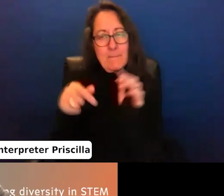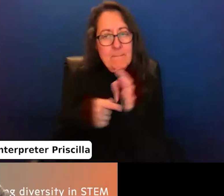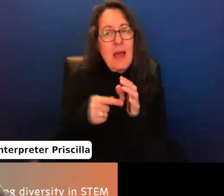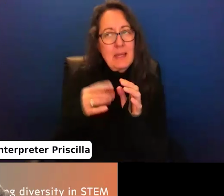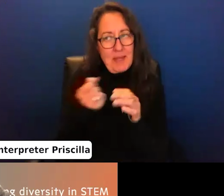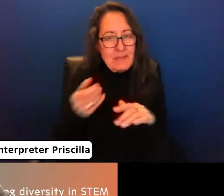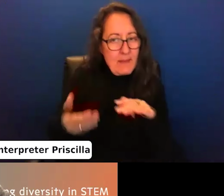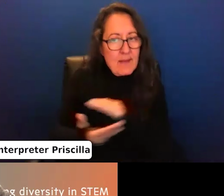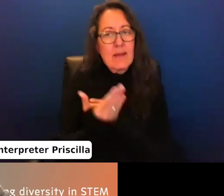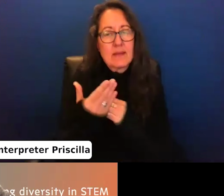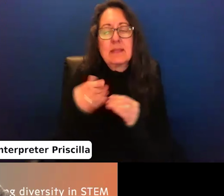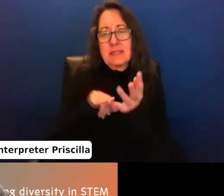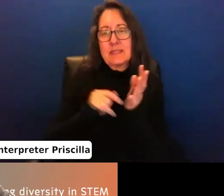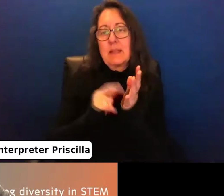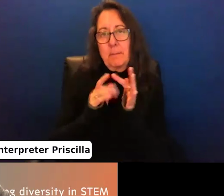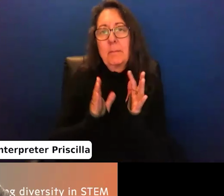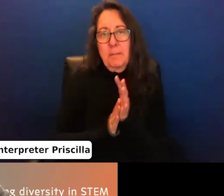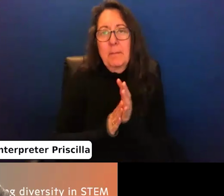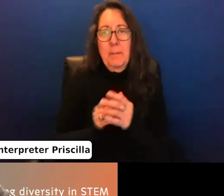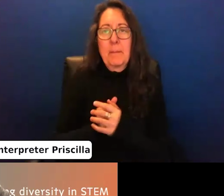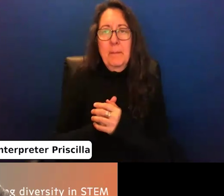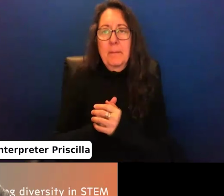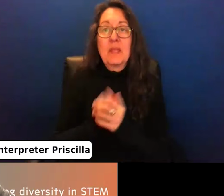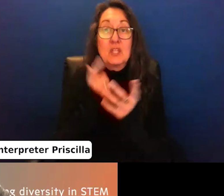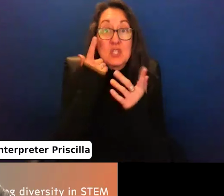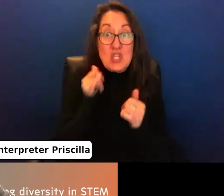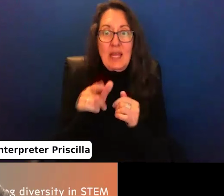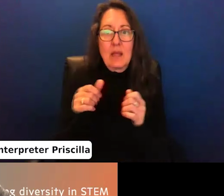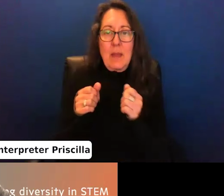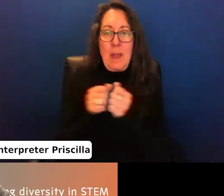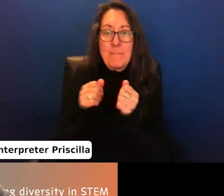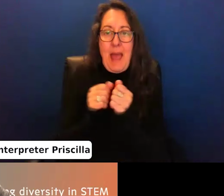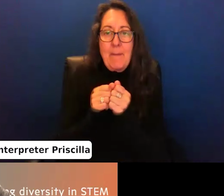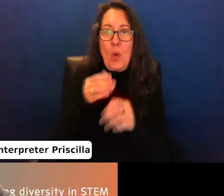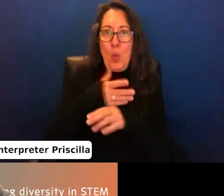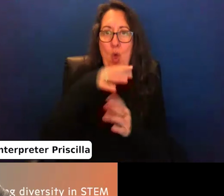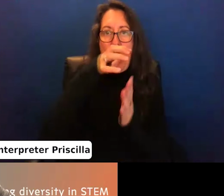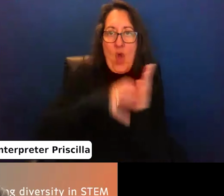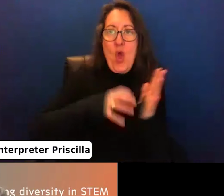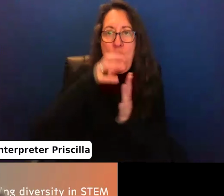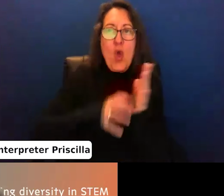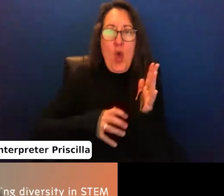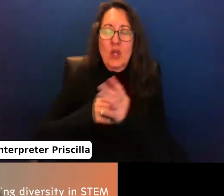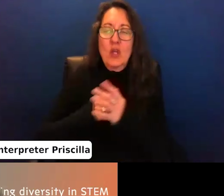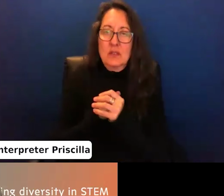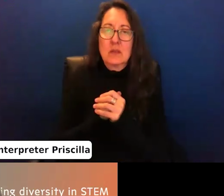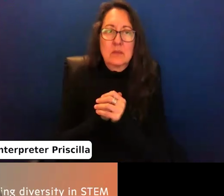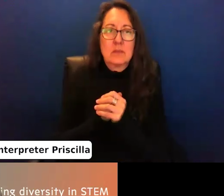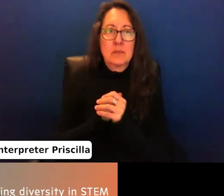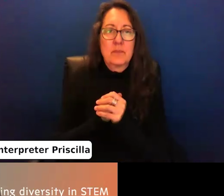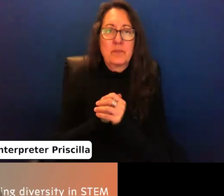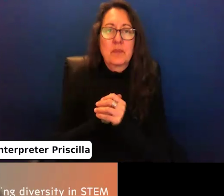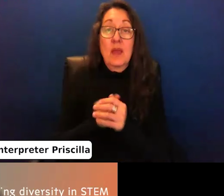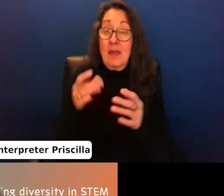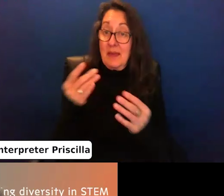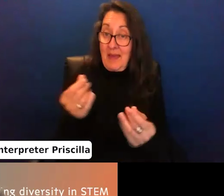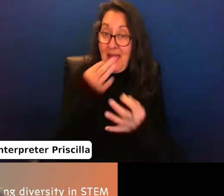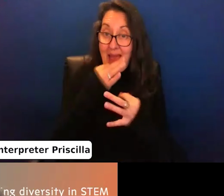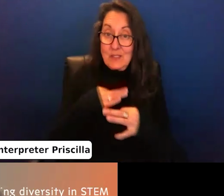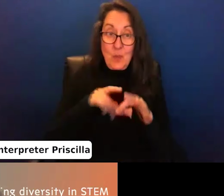We've also got a few questions regarding double degrees, which is great. So firstly, double degrees are